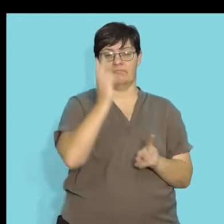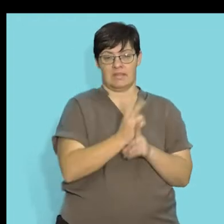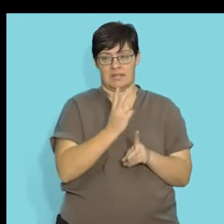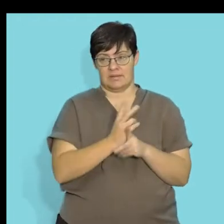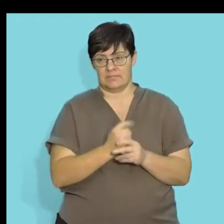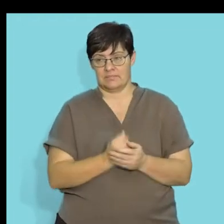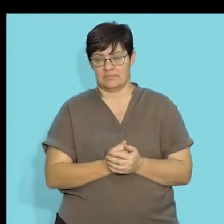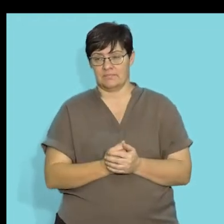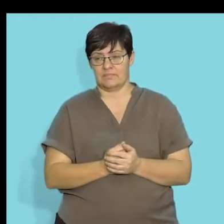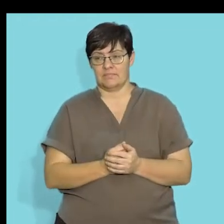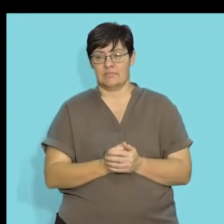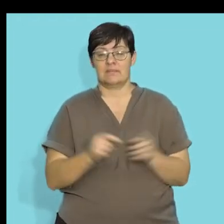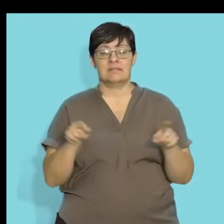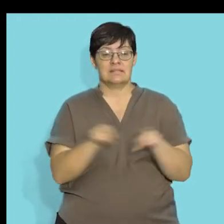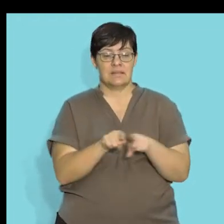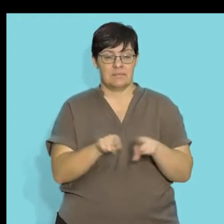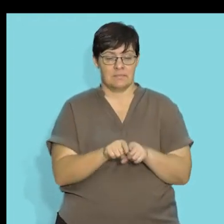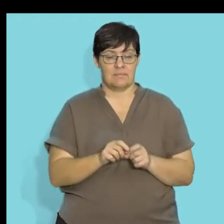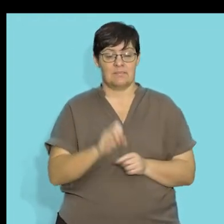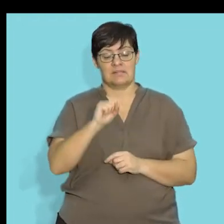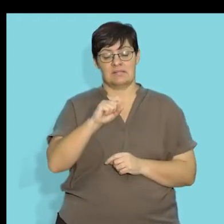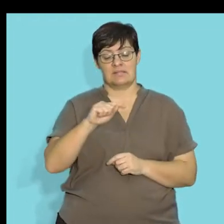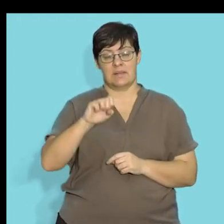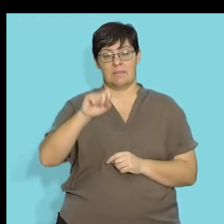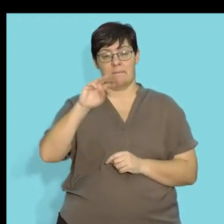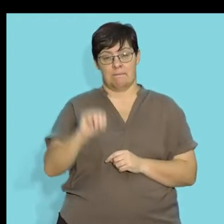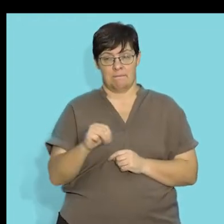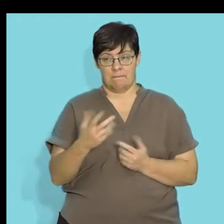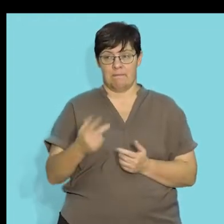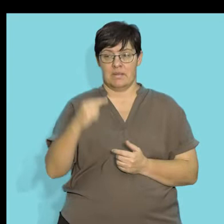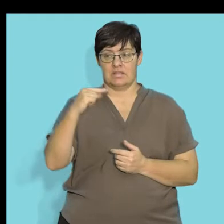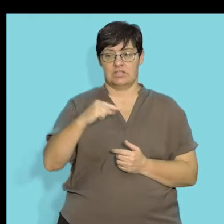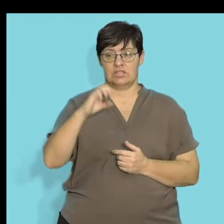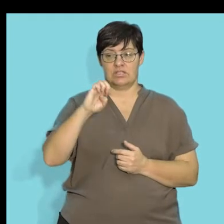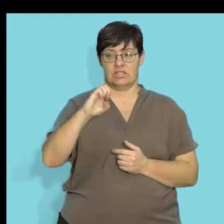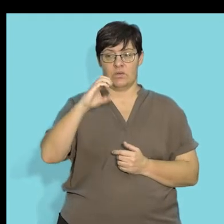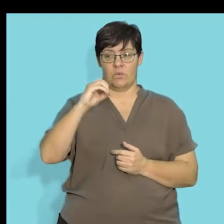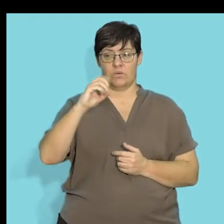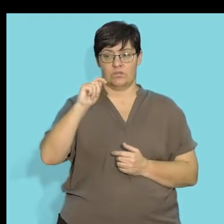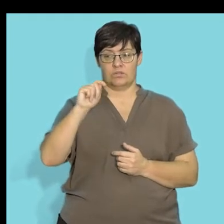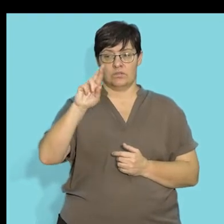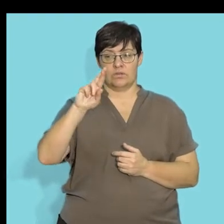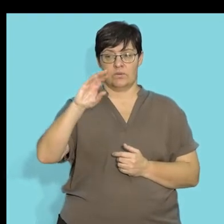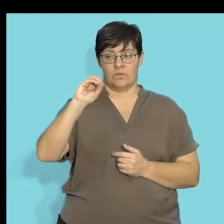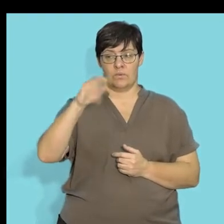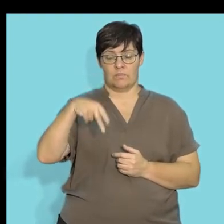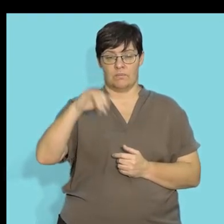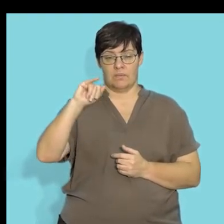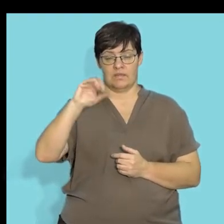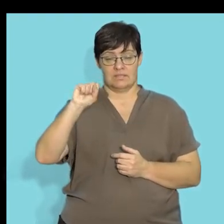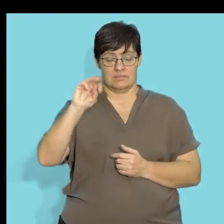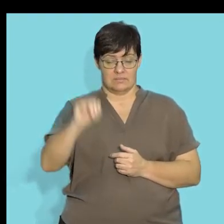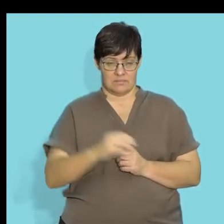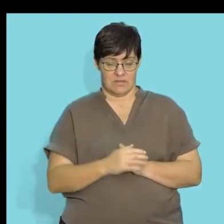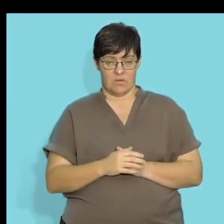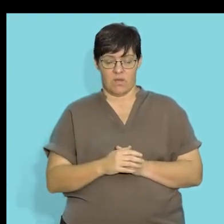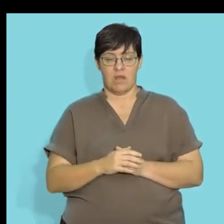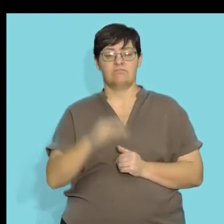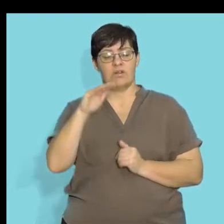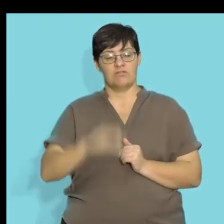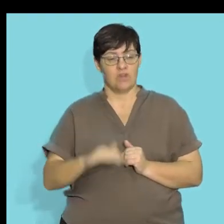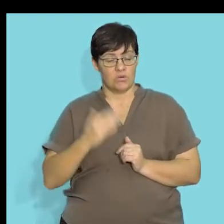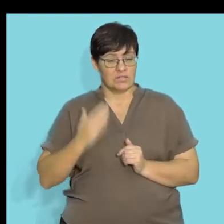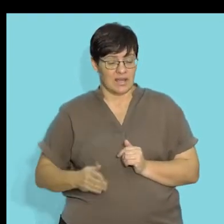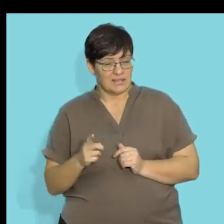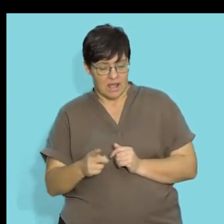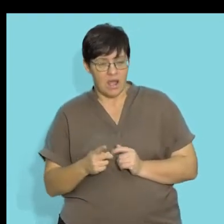again. We also experience stem geotropism, and this is where the auxins accumulate on the lower